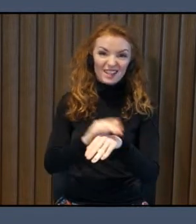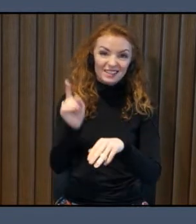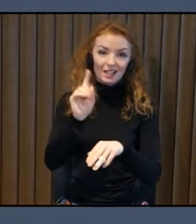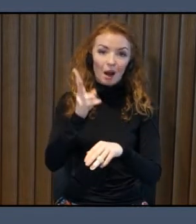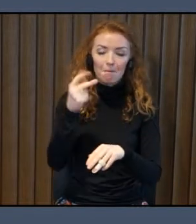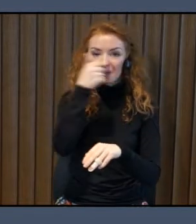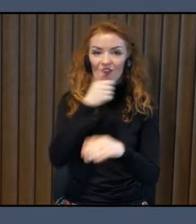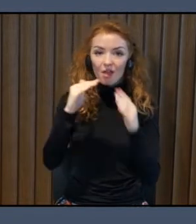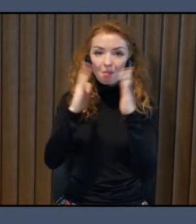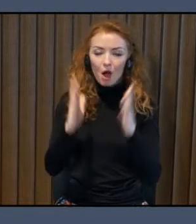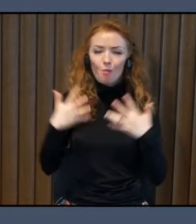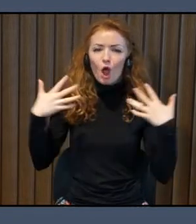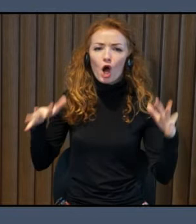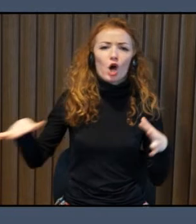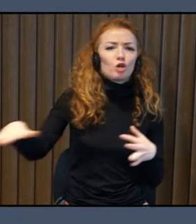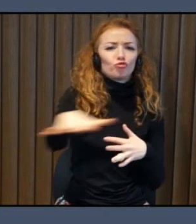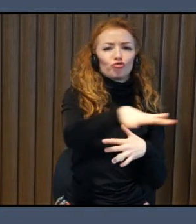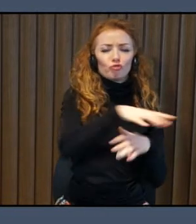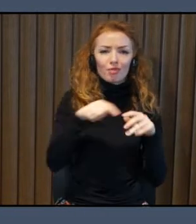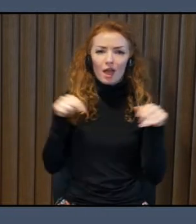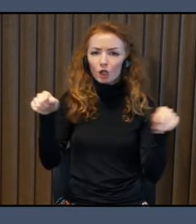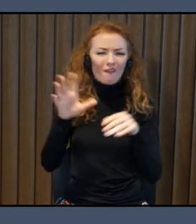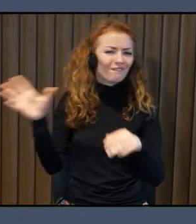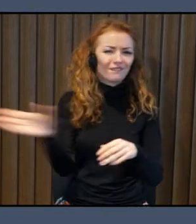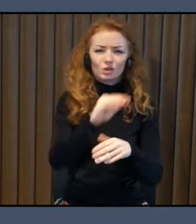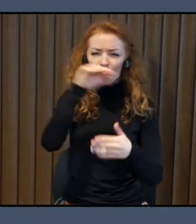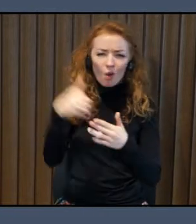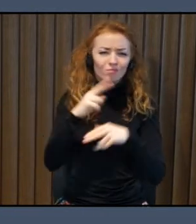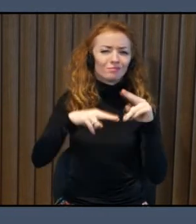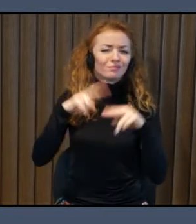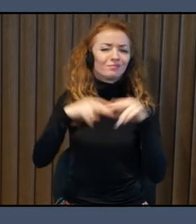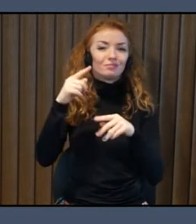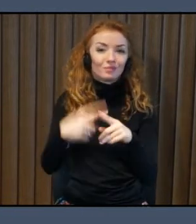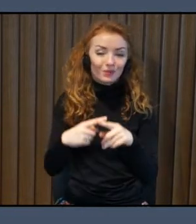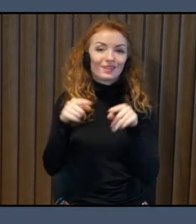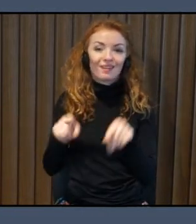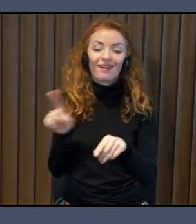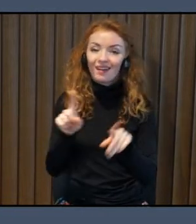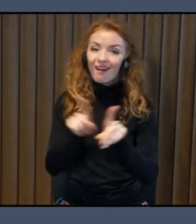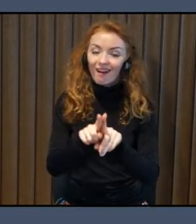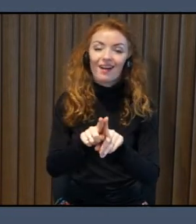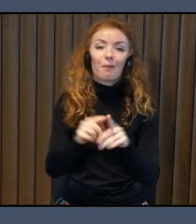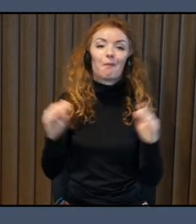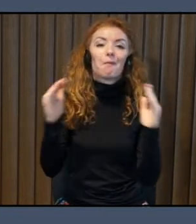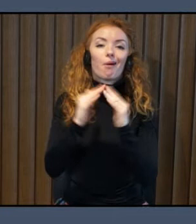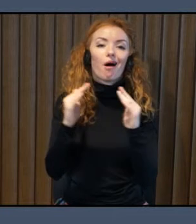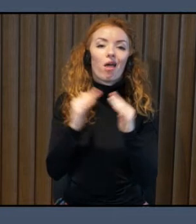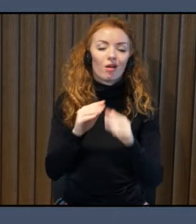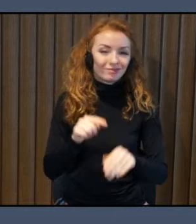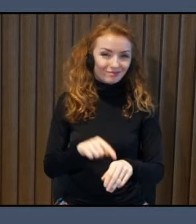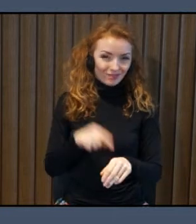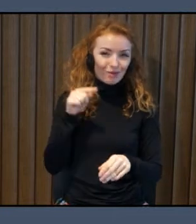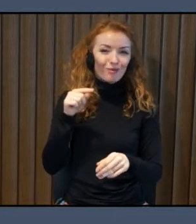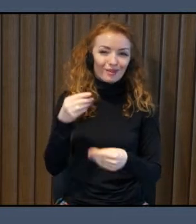for children who are not in families, for orphans. And but this looks